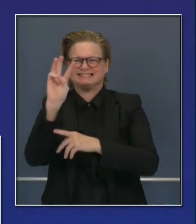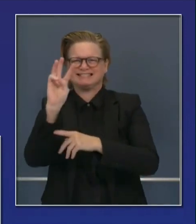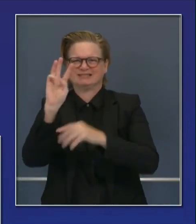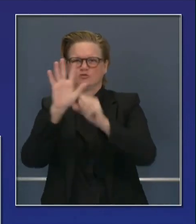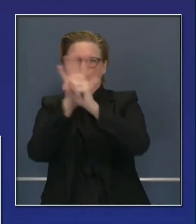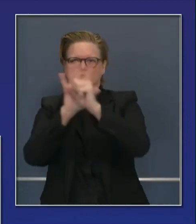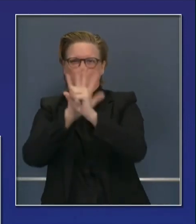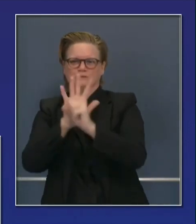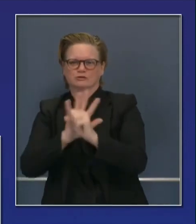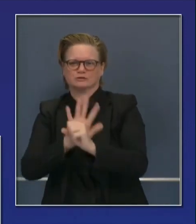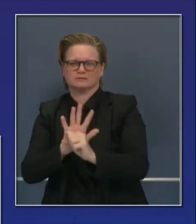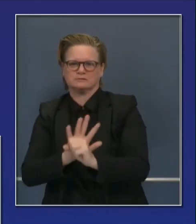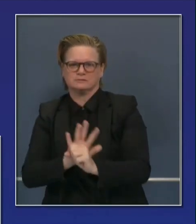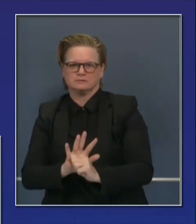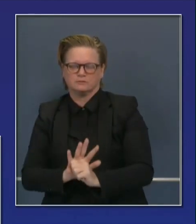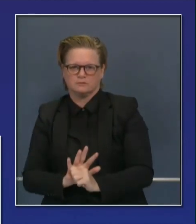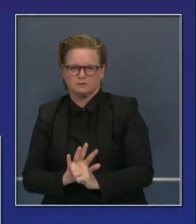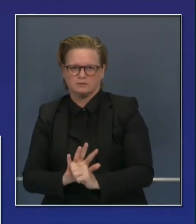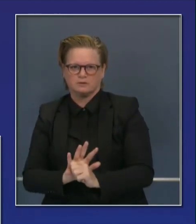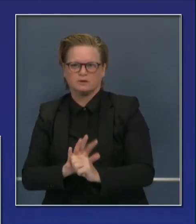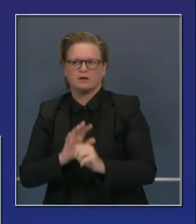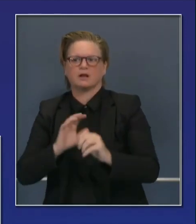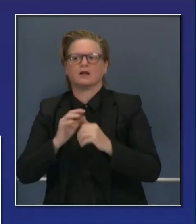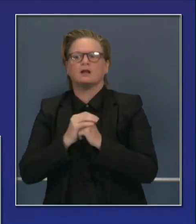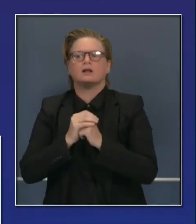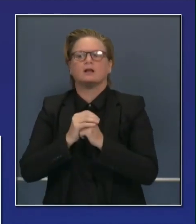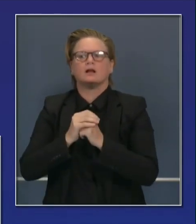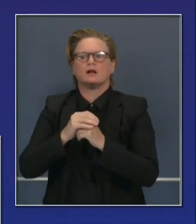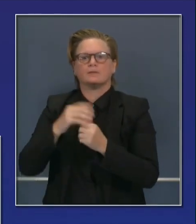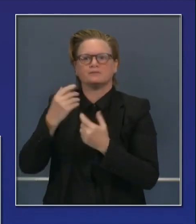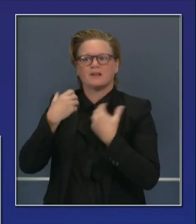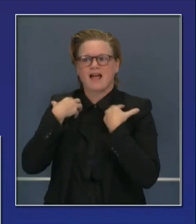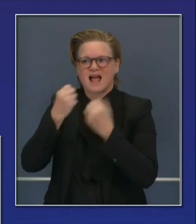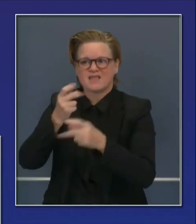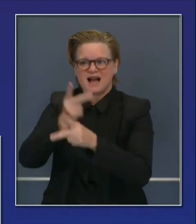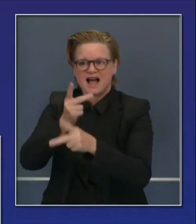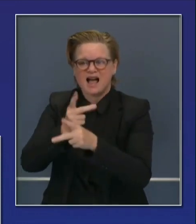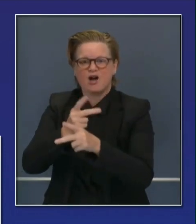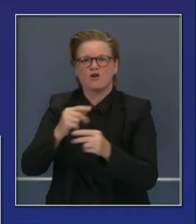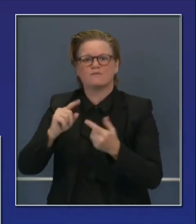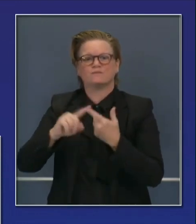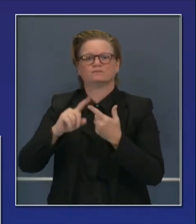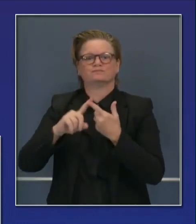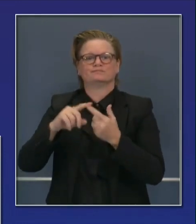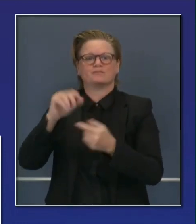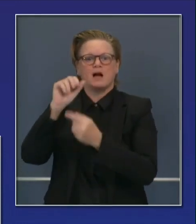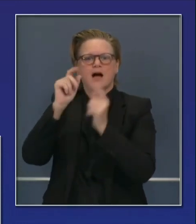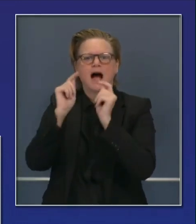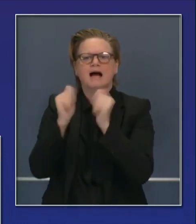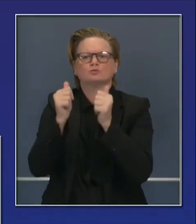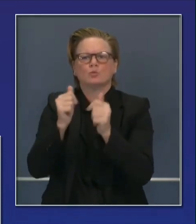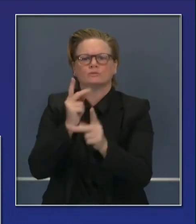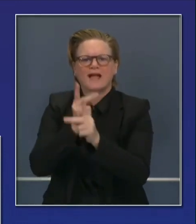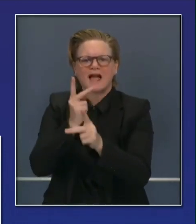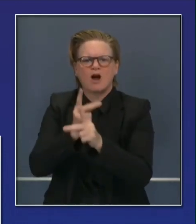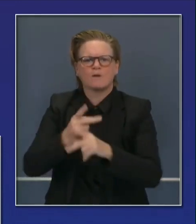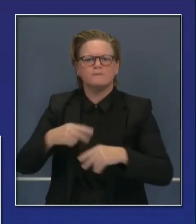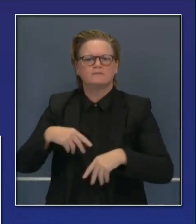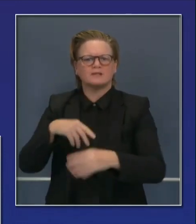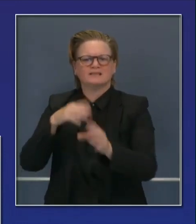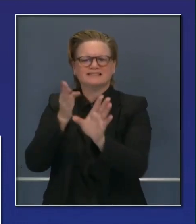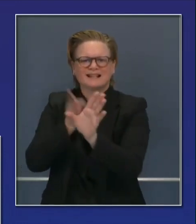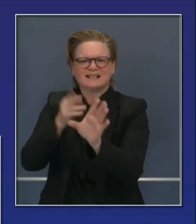you'll see the list here: acute care, psychiatric and correctional facility hospitals, skilled nursing facilities, assisted